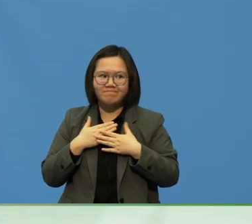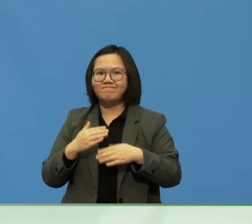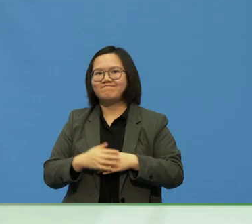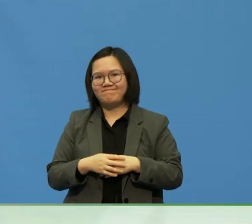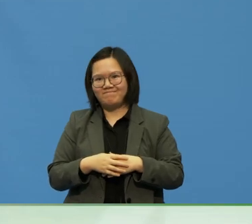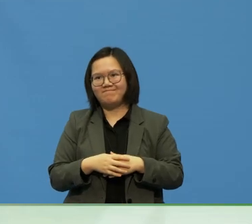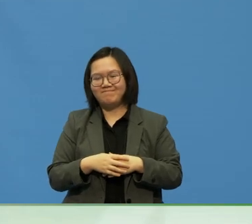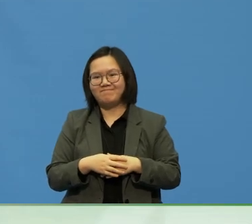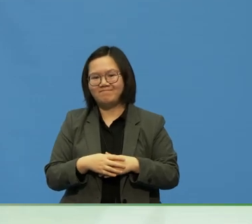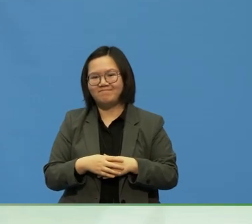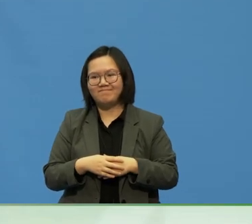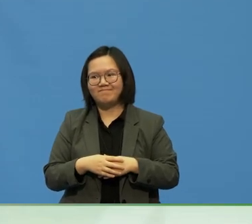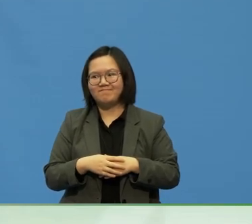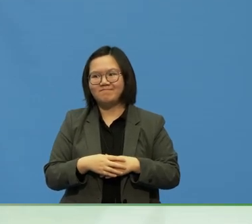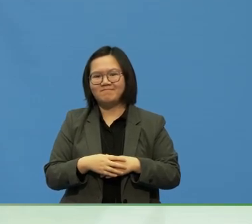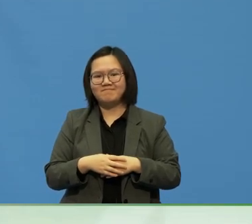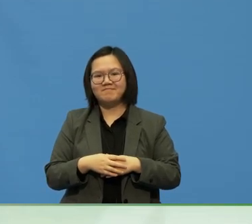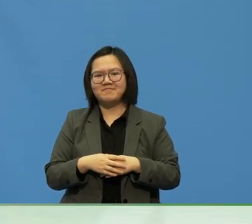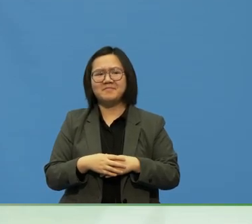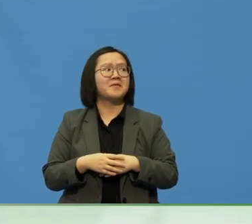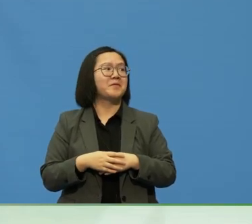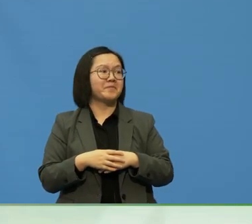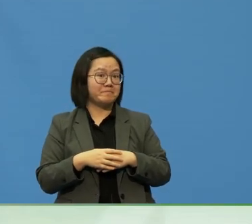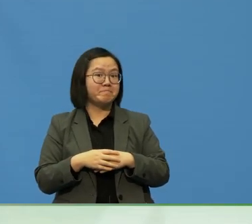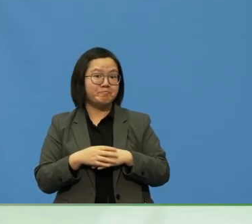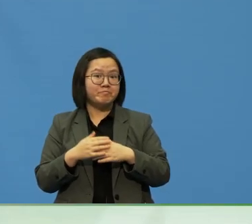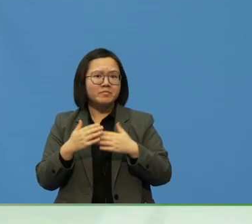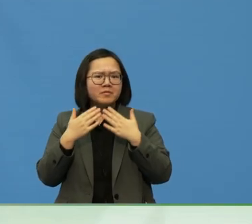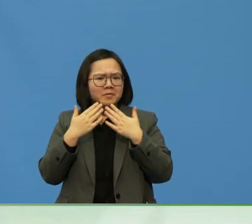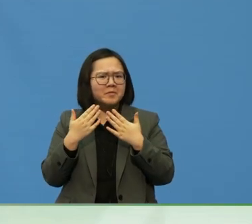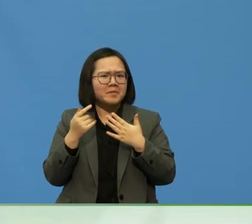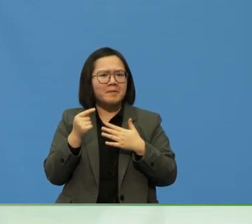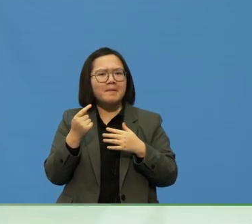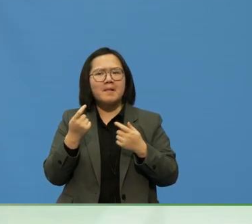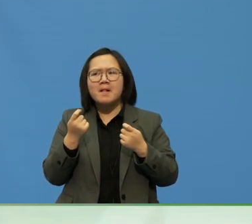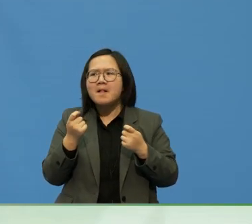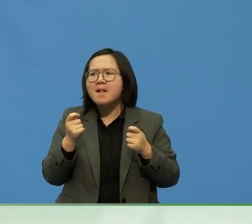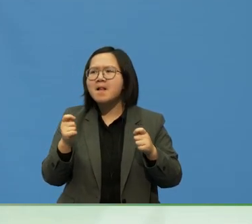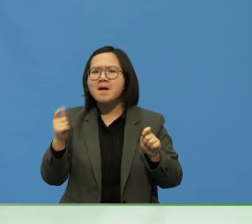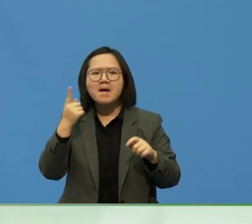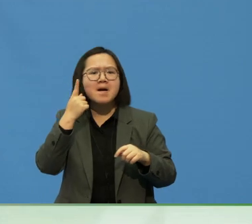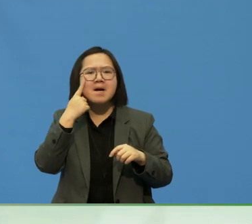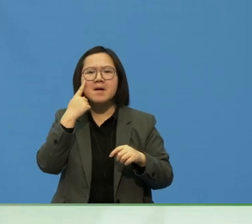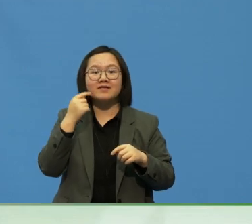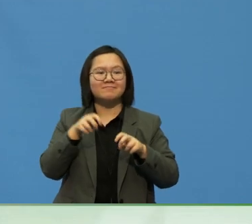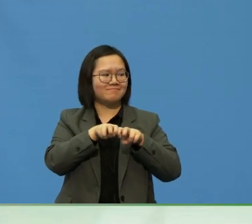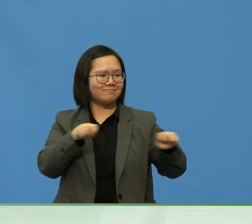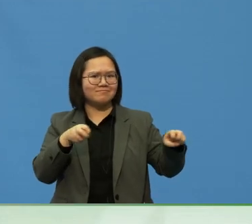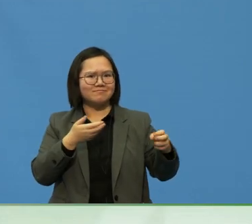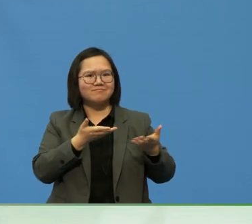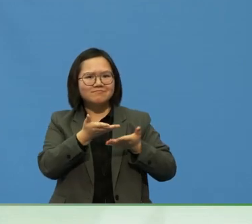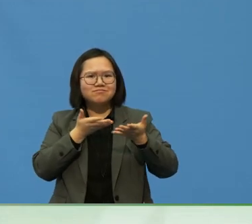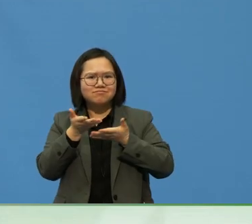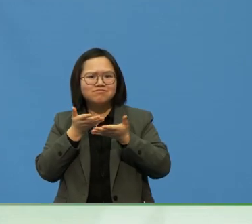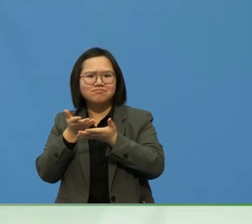Well, I think we give it an honest try, because we got 3 different strategies here with me, with the panelists. Here it comes the